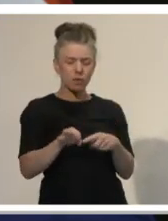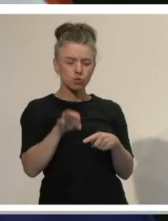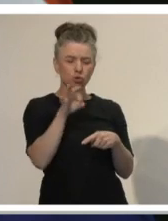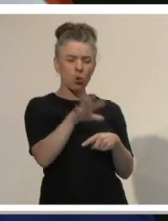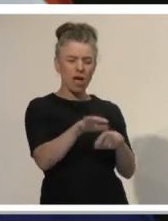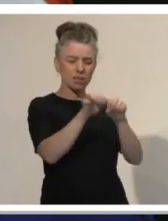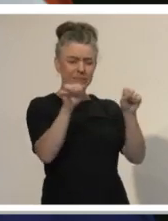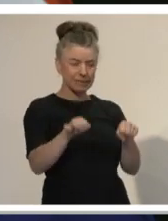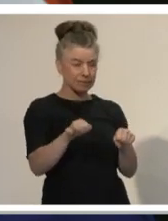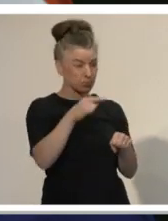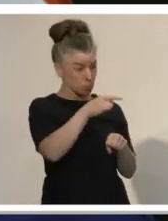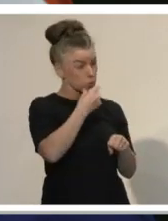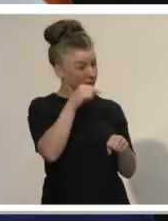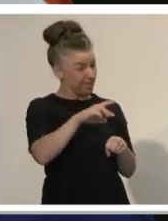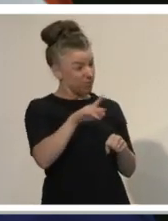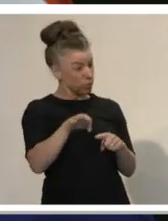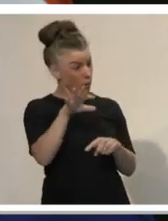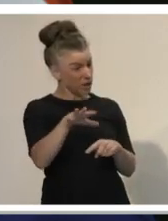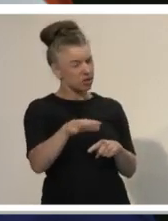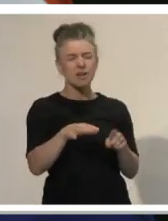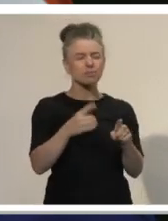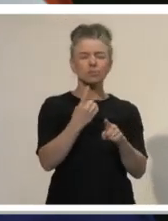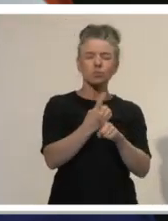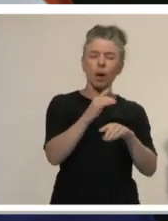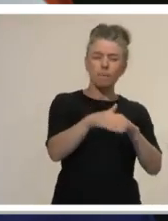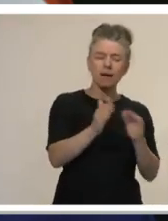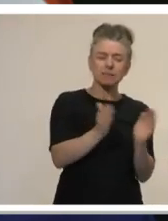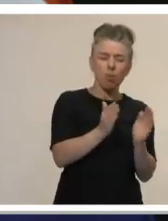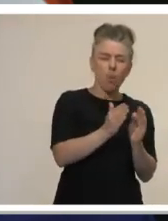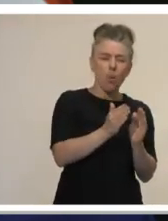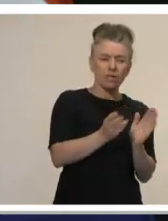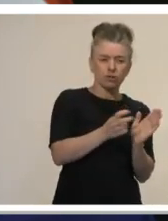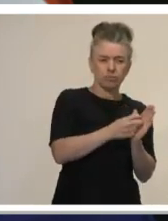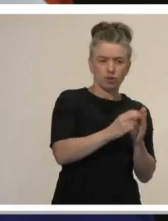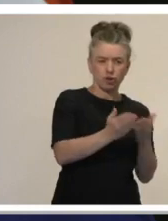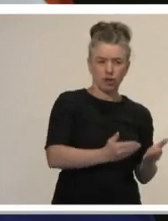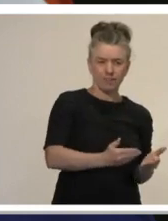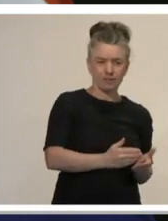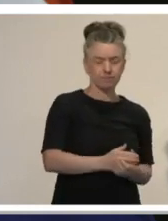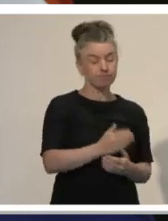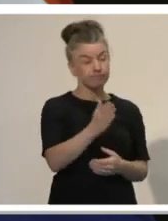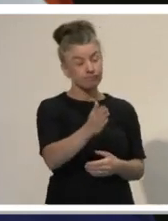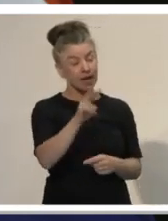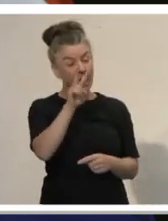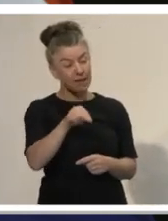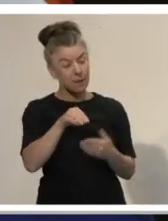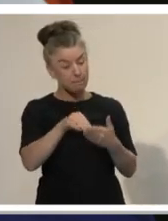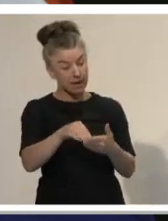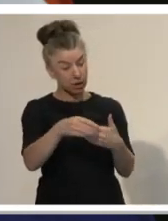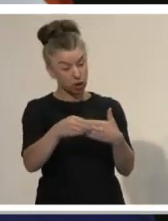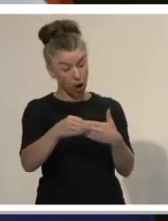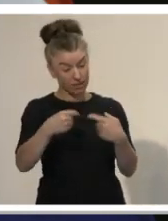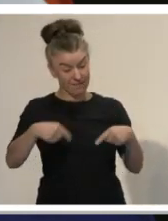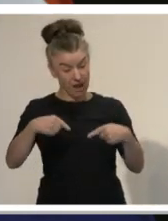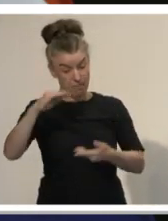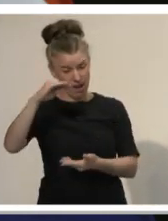that to be used for donations as well? My understanding is it's more for the smaller type of subscription services. And the $11 million fund, what